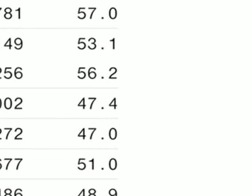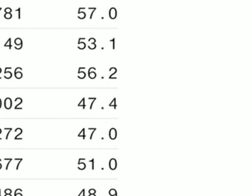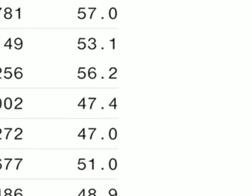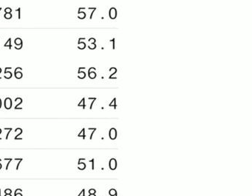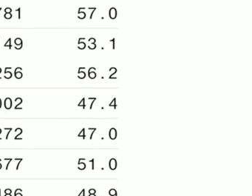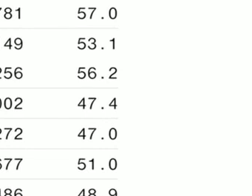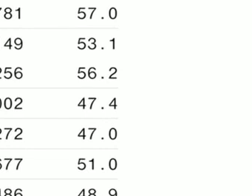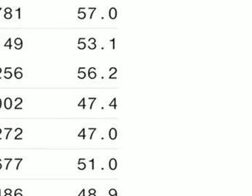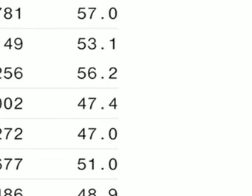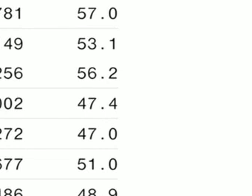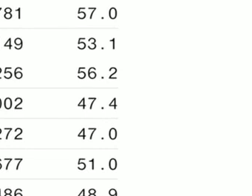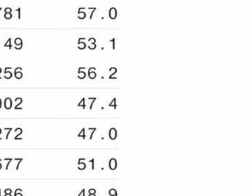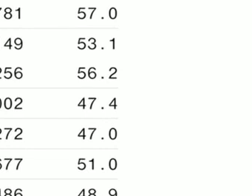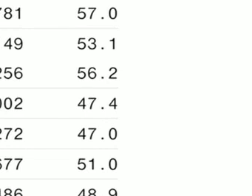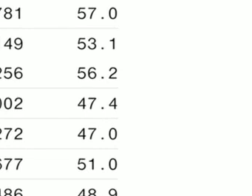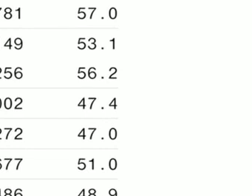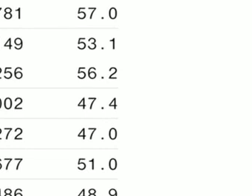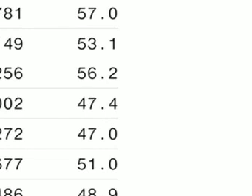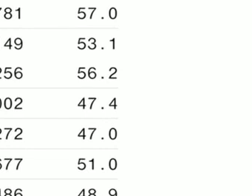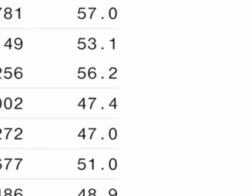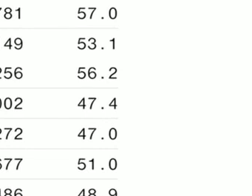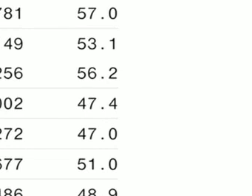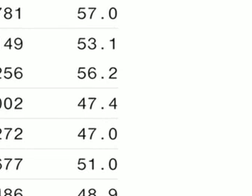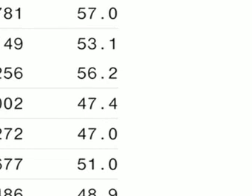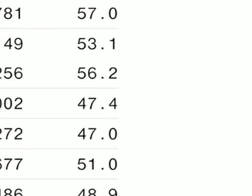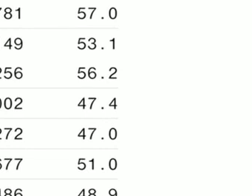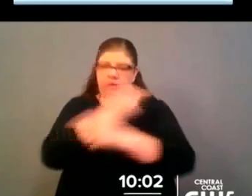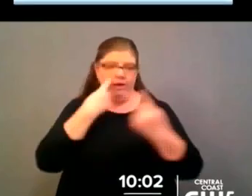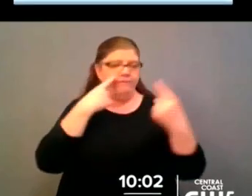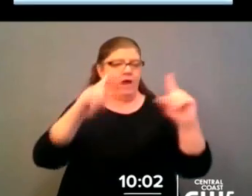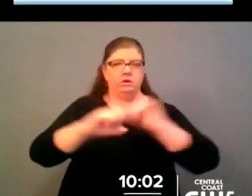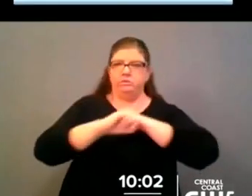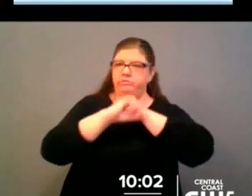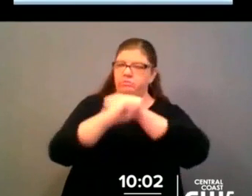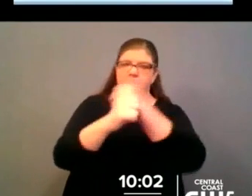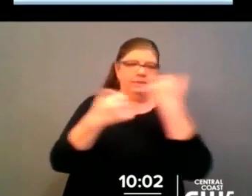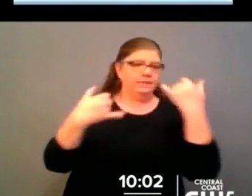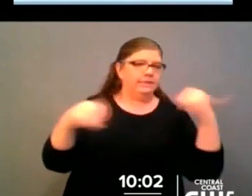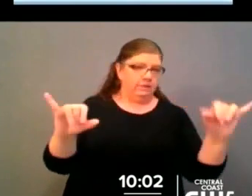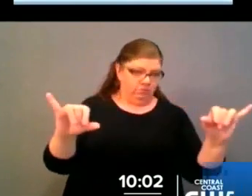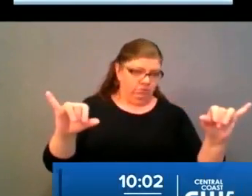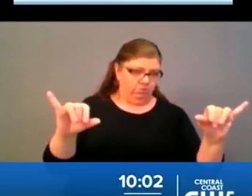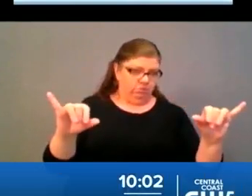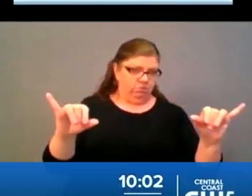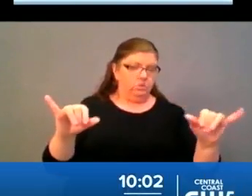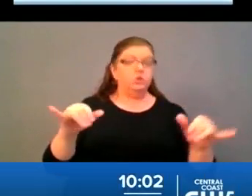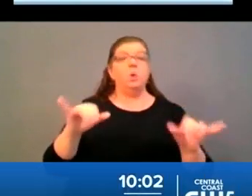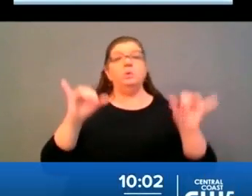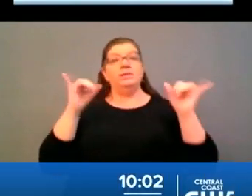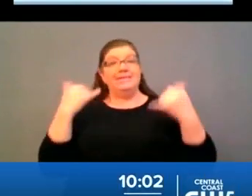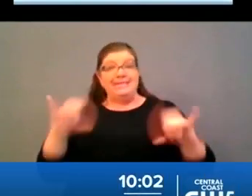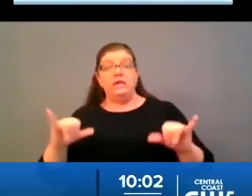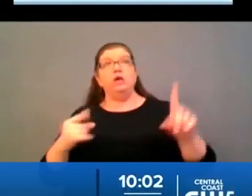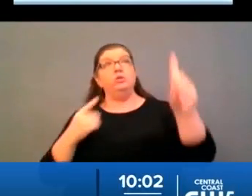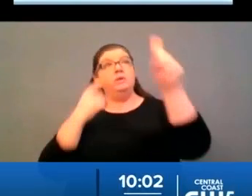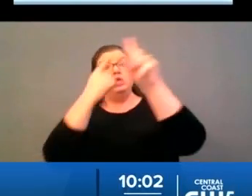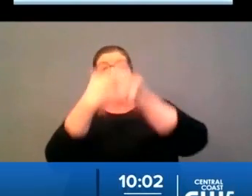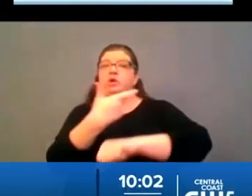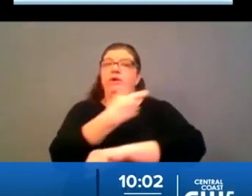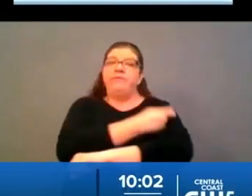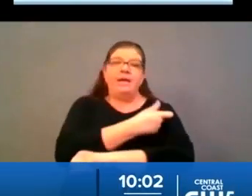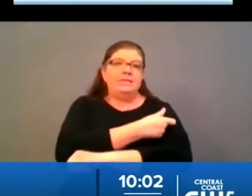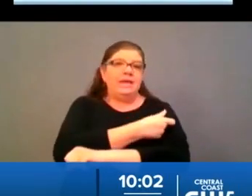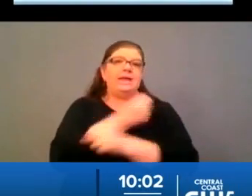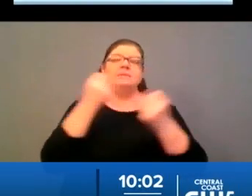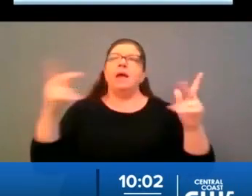doses delivered. Most states are in the 40 to 50% range. We continue with our mission to vaccinate as many people as quickly as